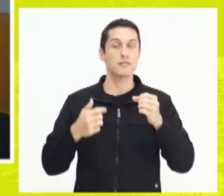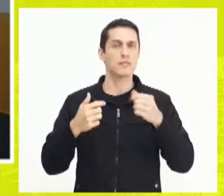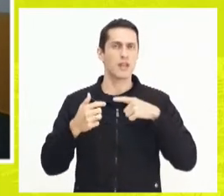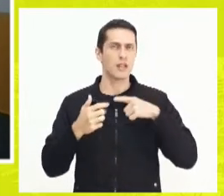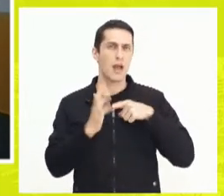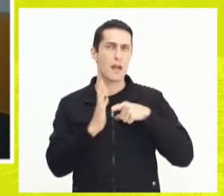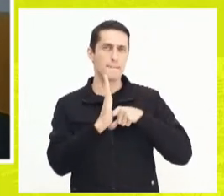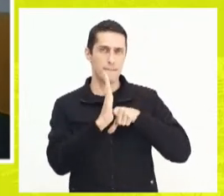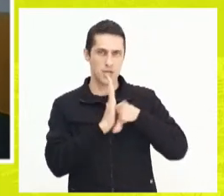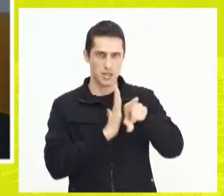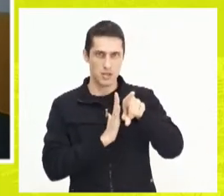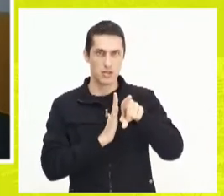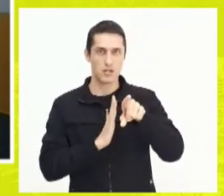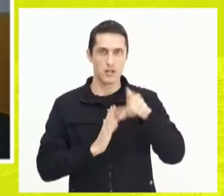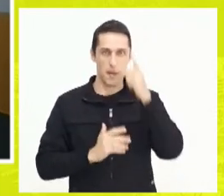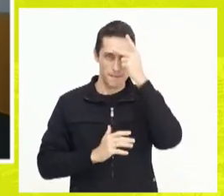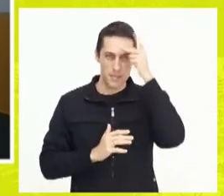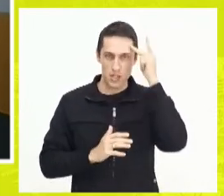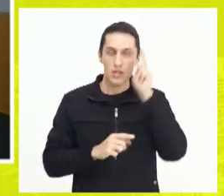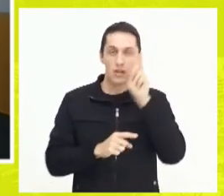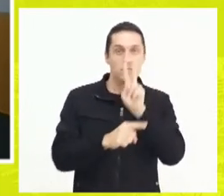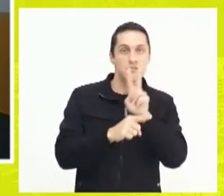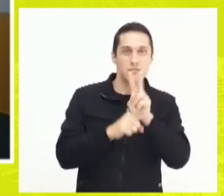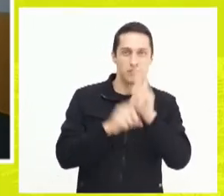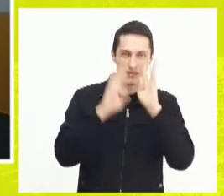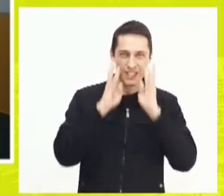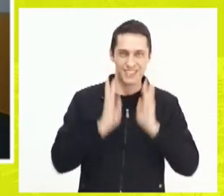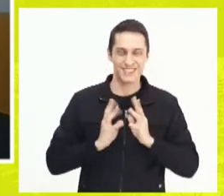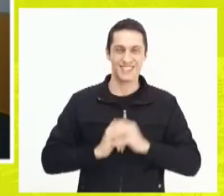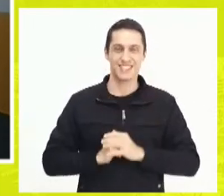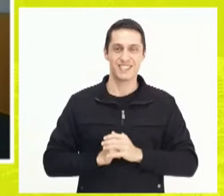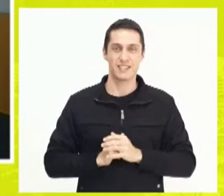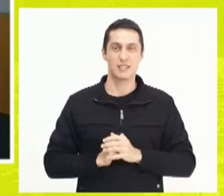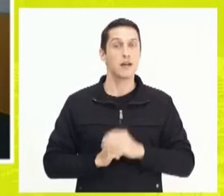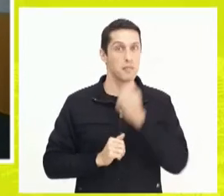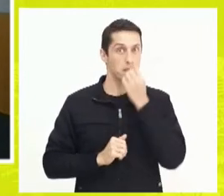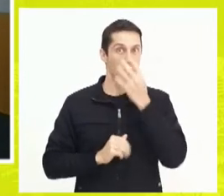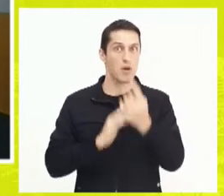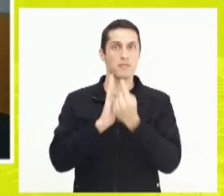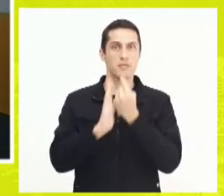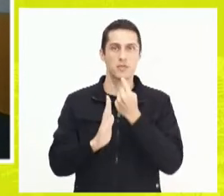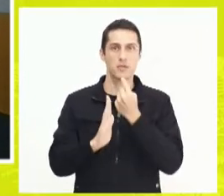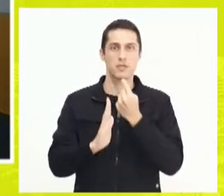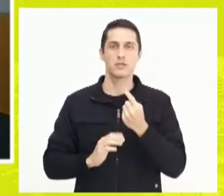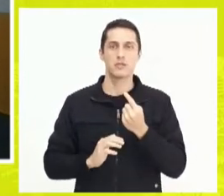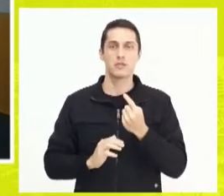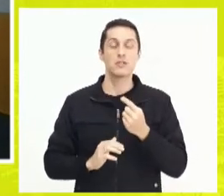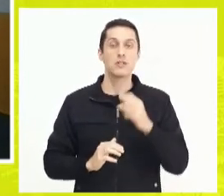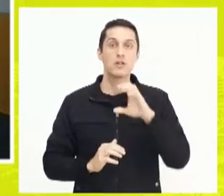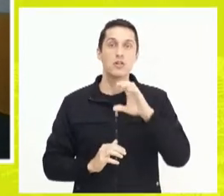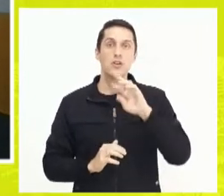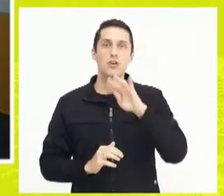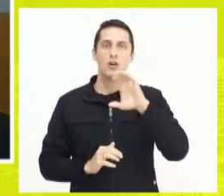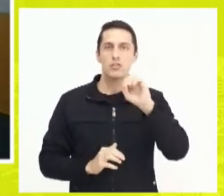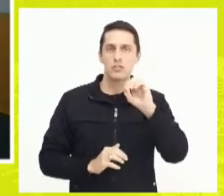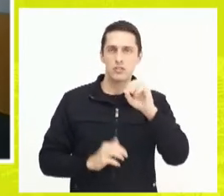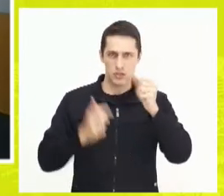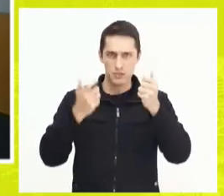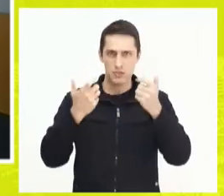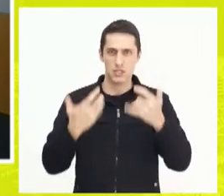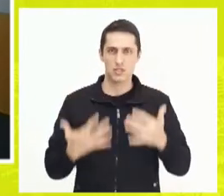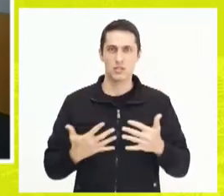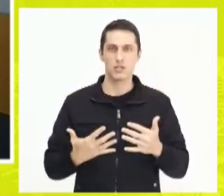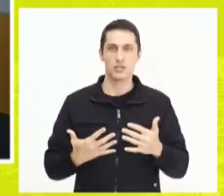chico arias brought a question which was an excellent one and she could